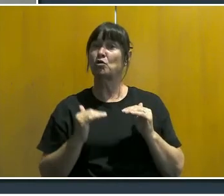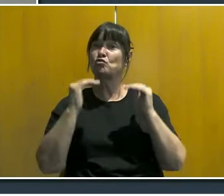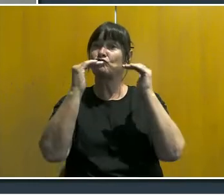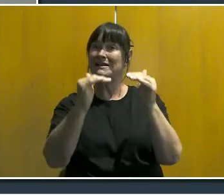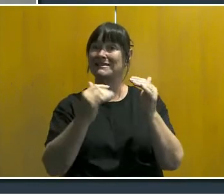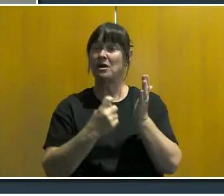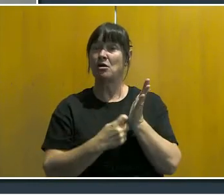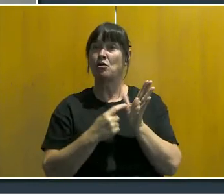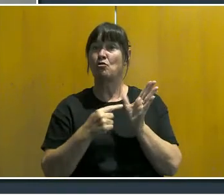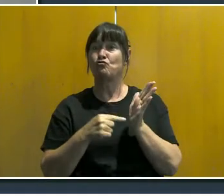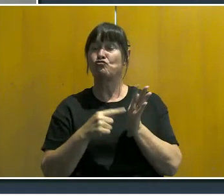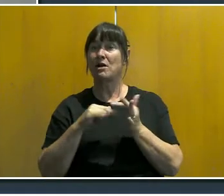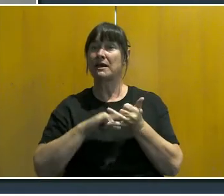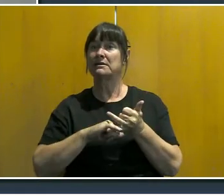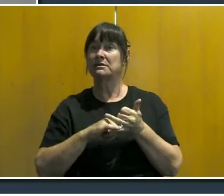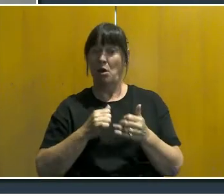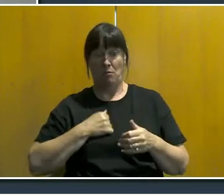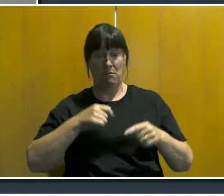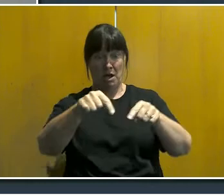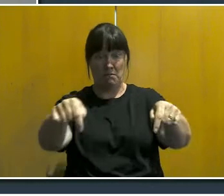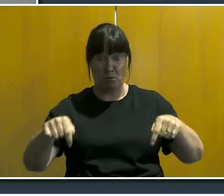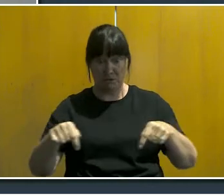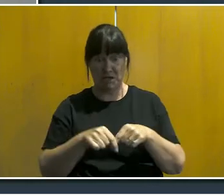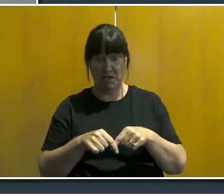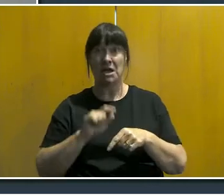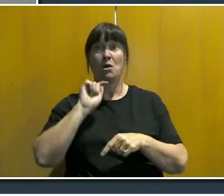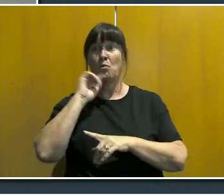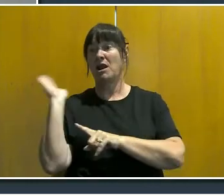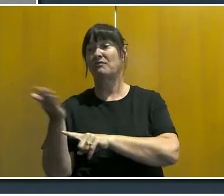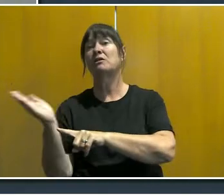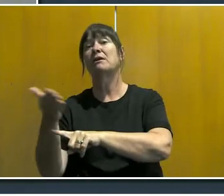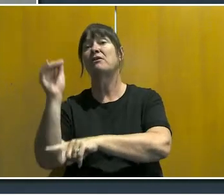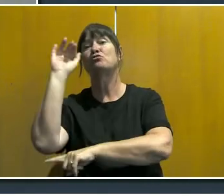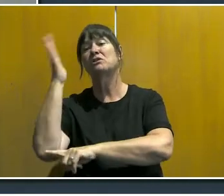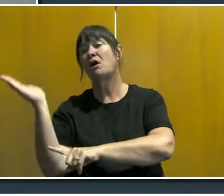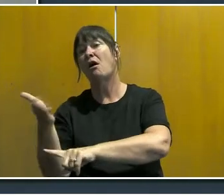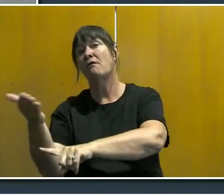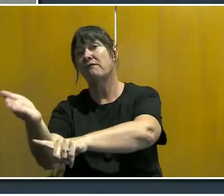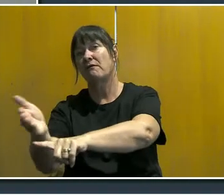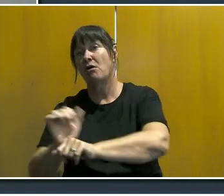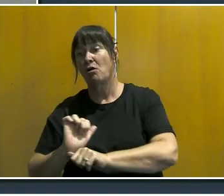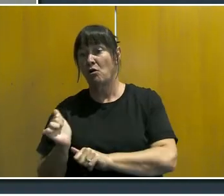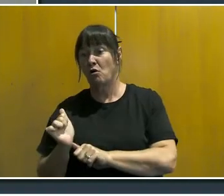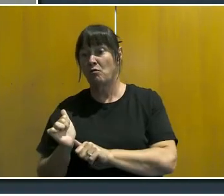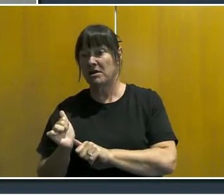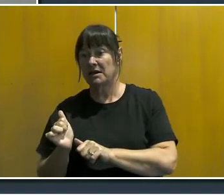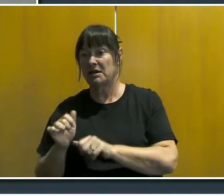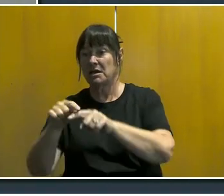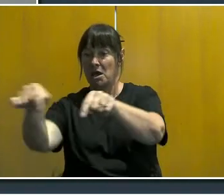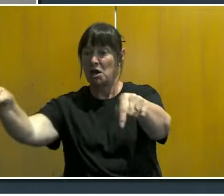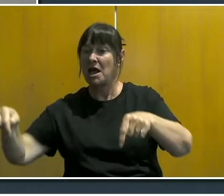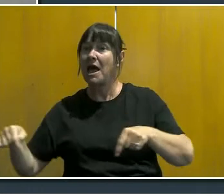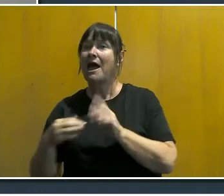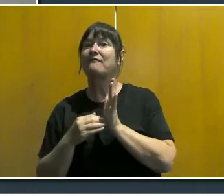rates on my property, it will have to be felled. Fortunately for me, it is already zoned as building sites,